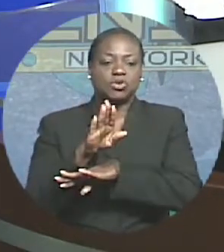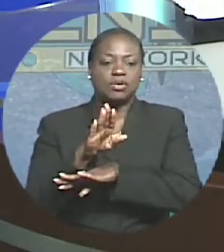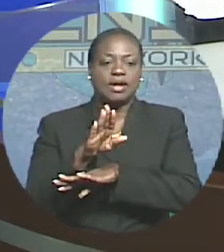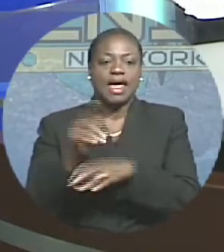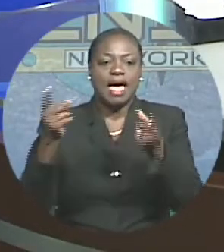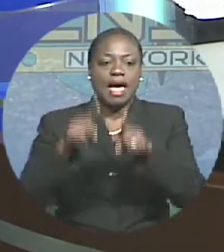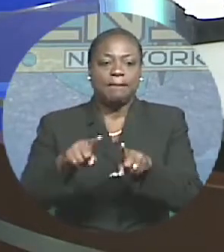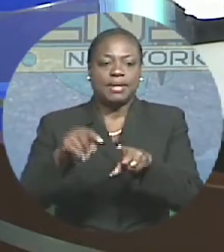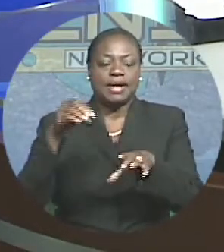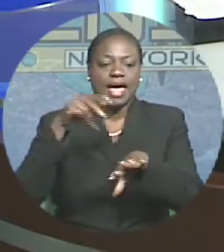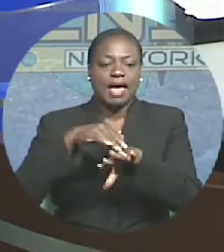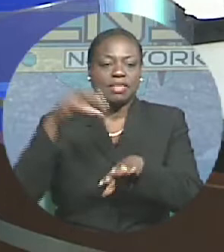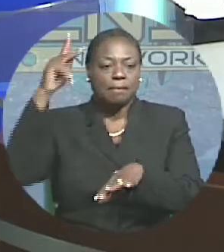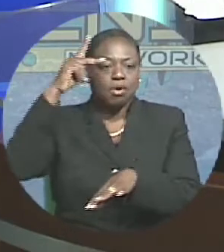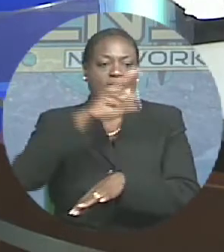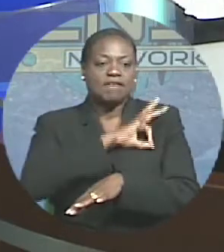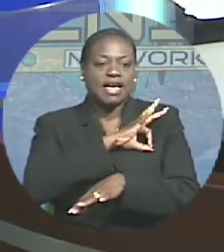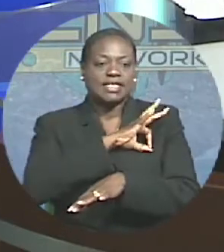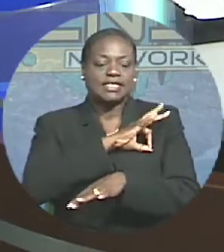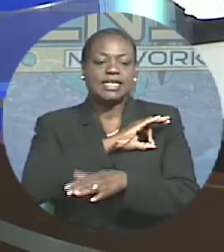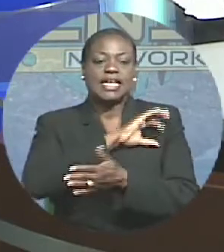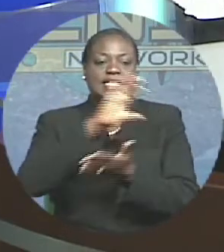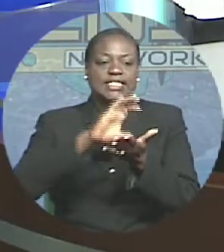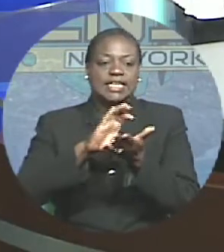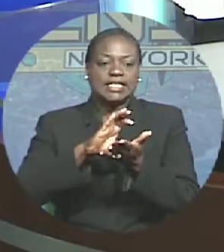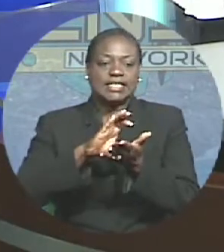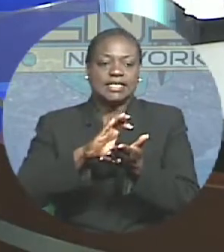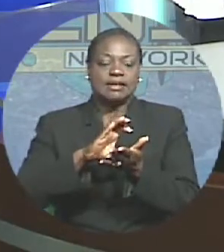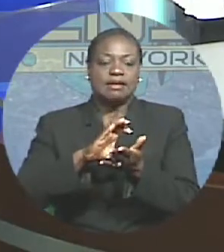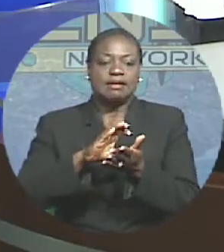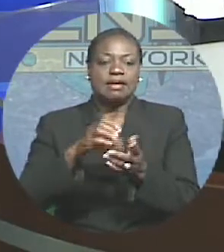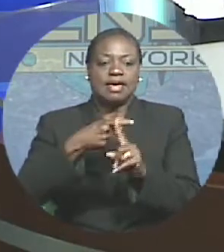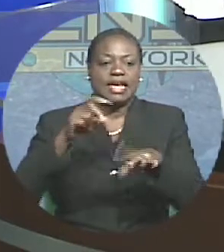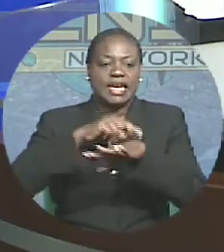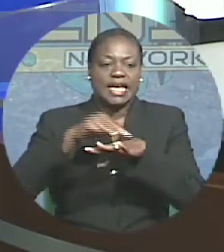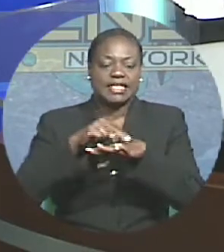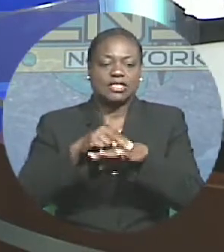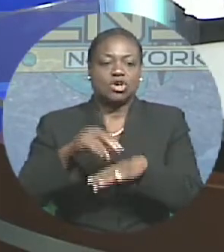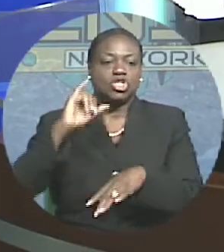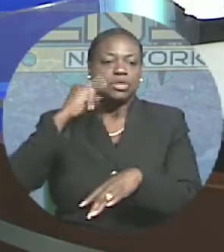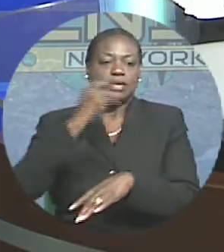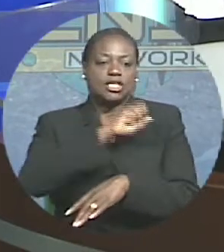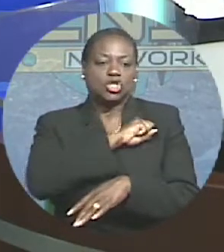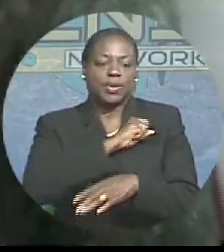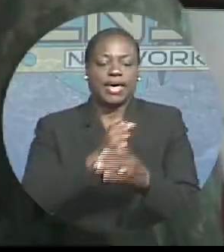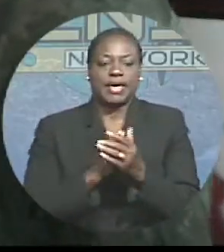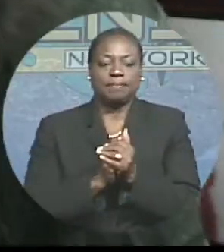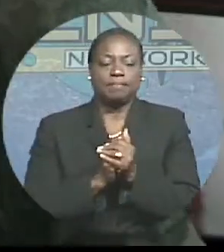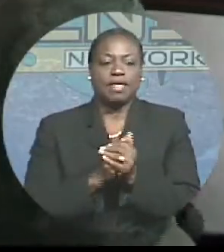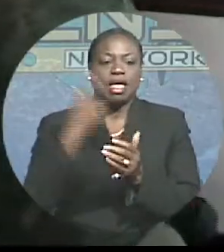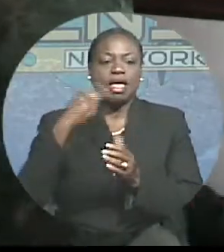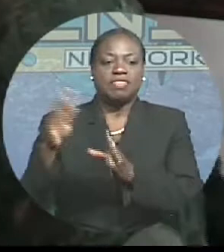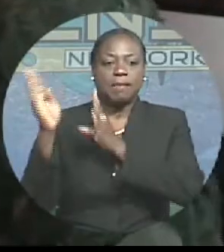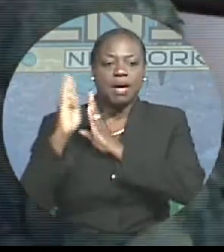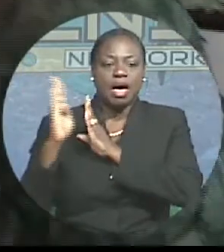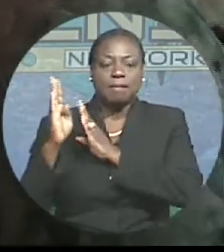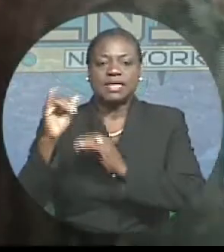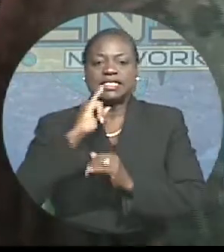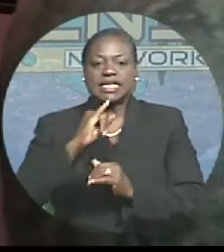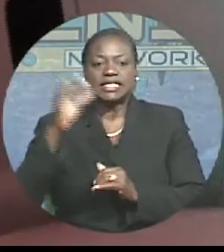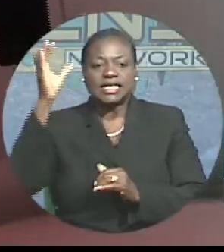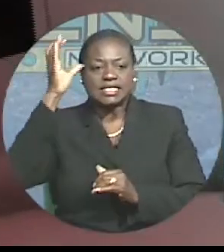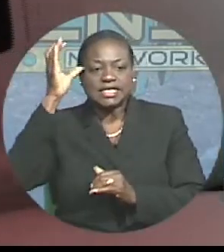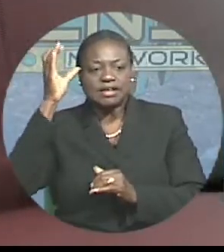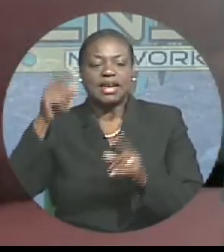Paul Farquharson Conference Center in Nassau. Jimenita Swain sat in and filed this report. The Bahamas is considered a